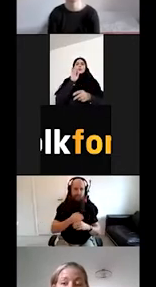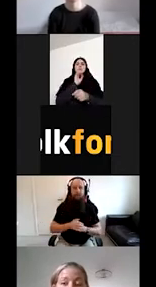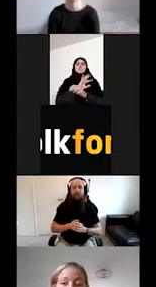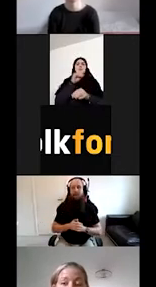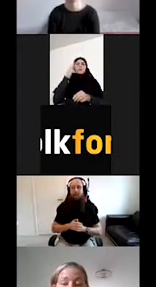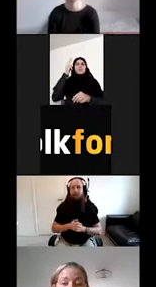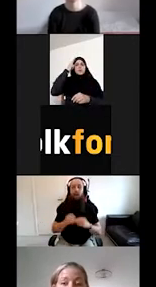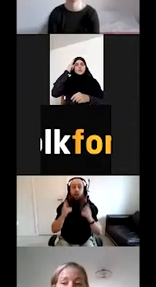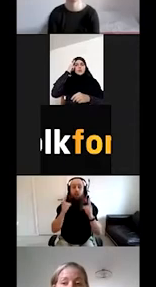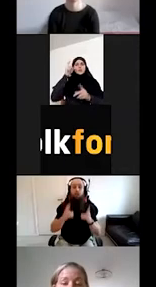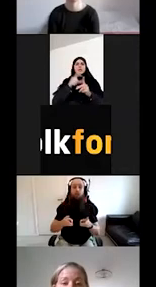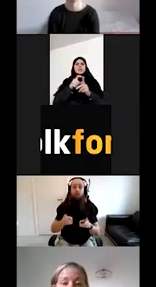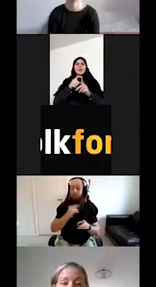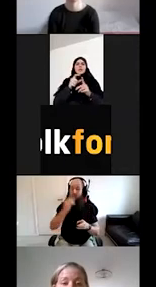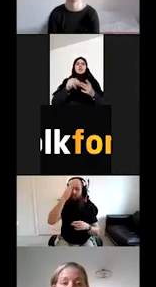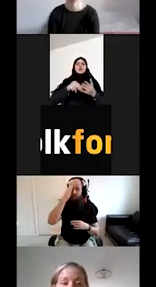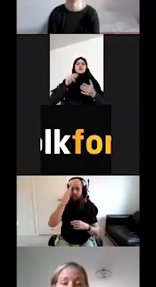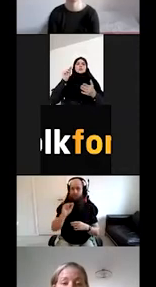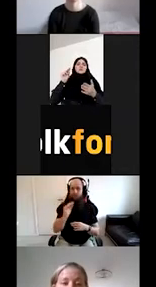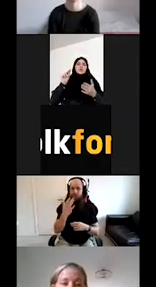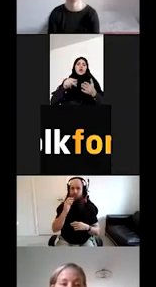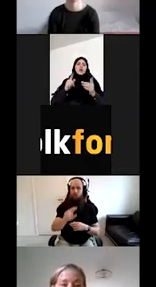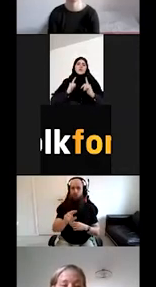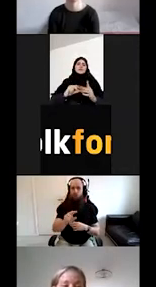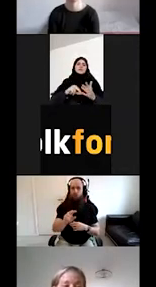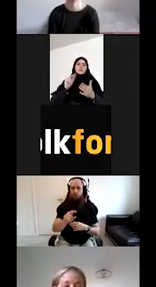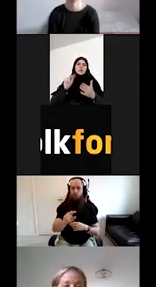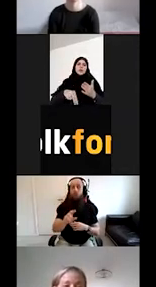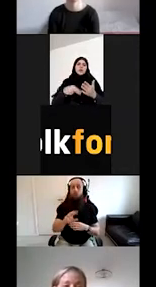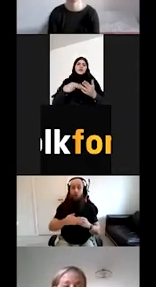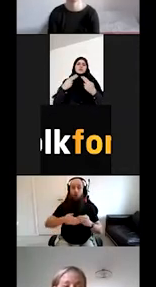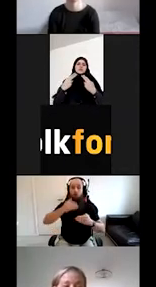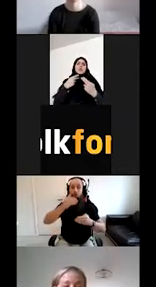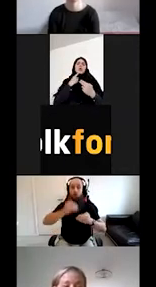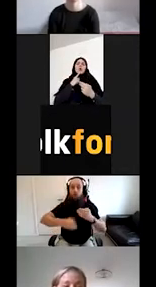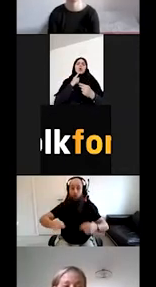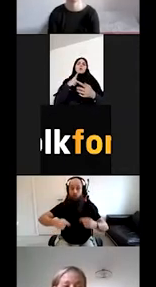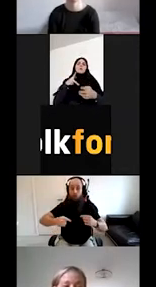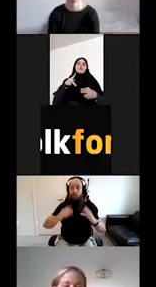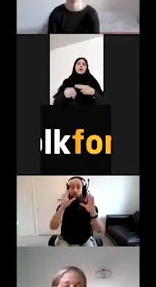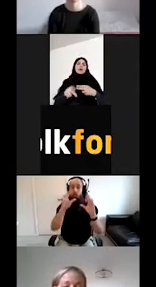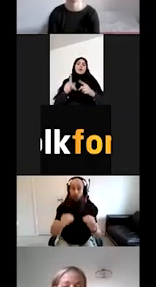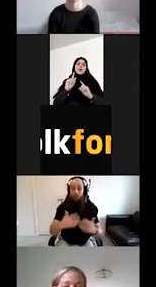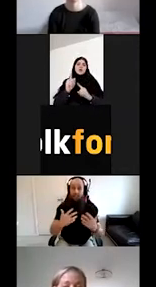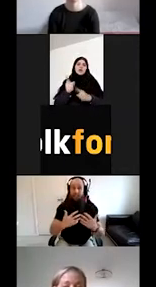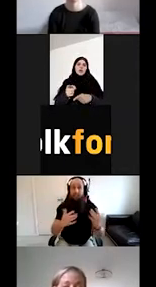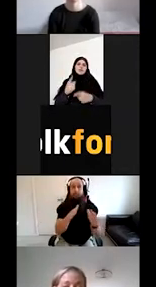the Dayton Peace Agreement ended the conflict as such, but didn't help